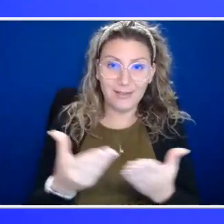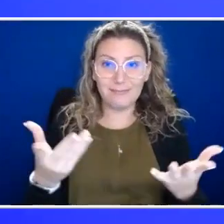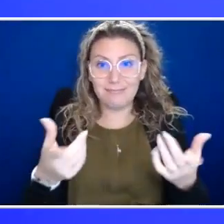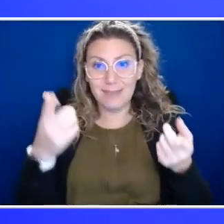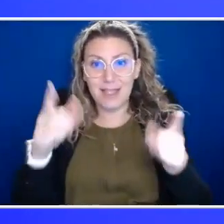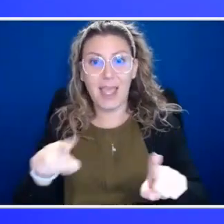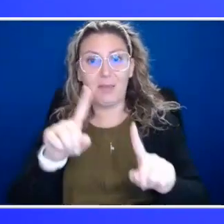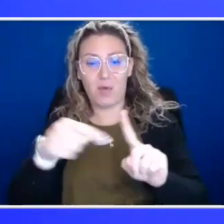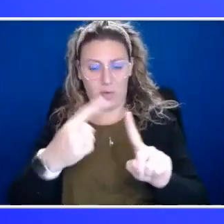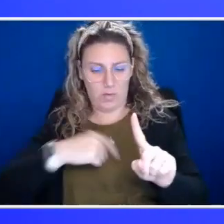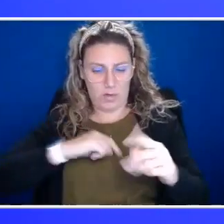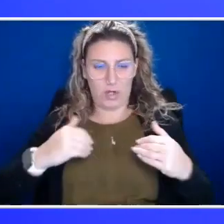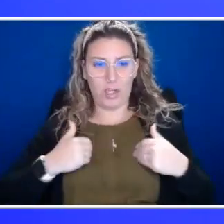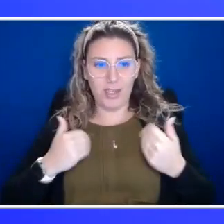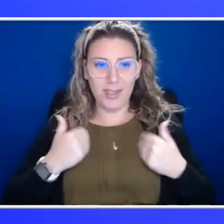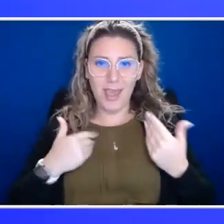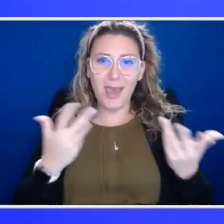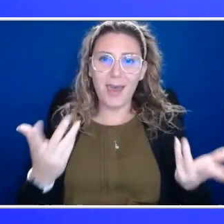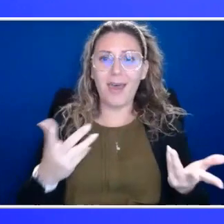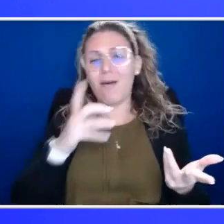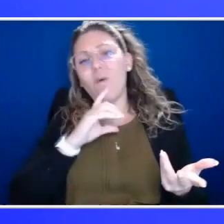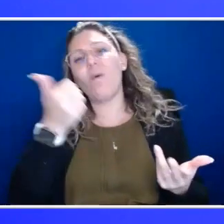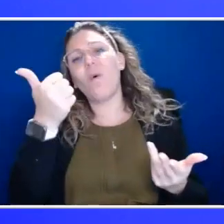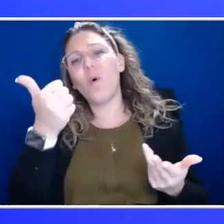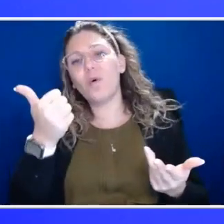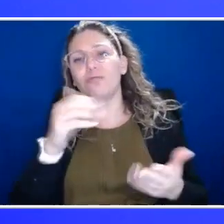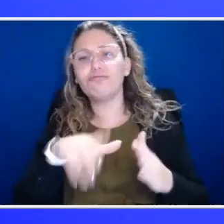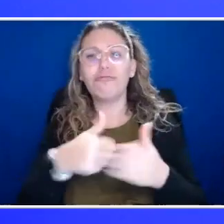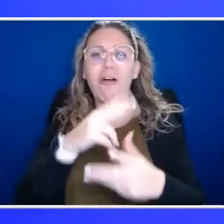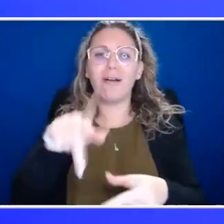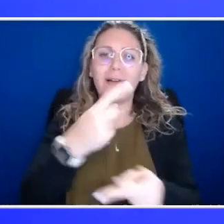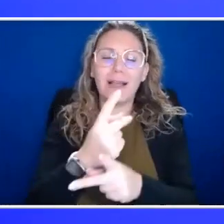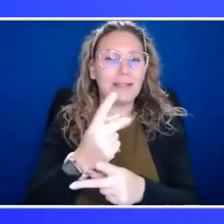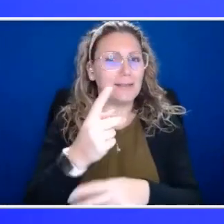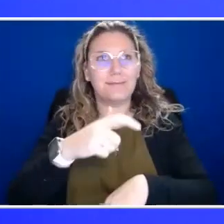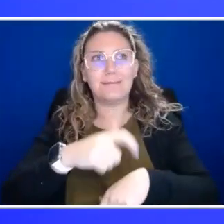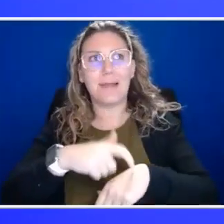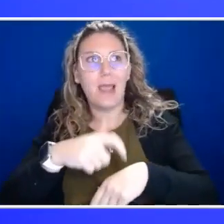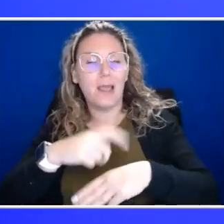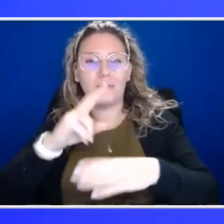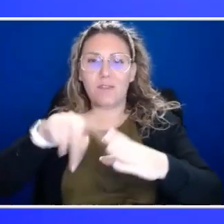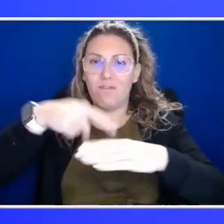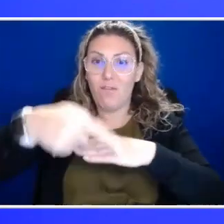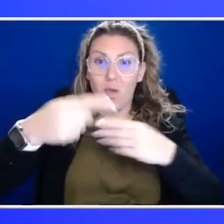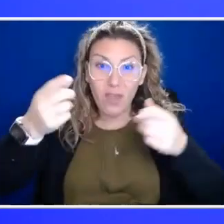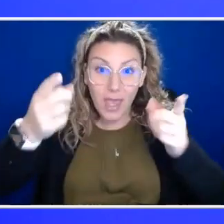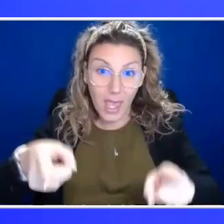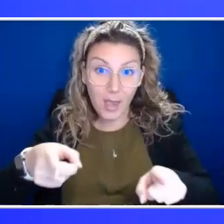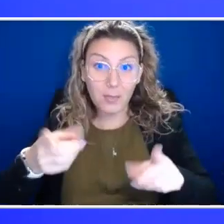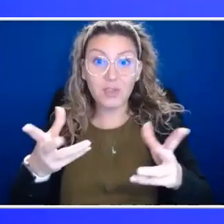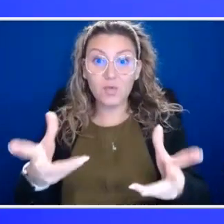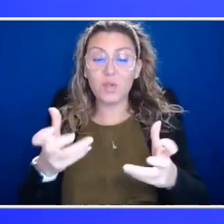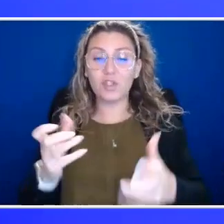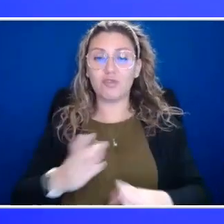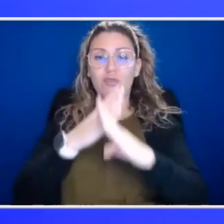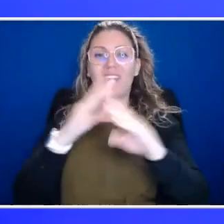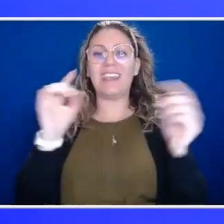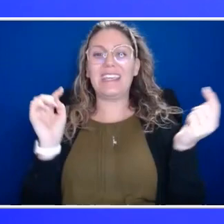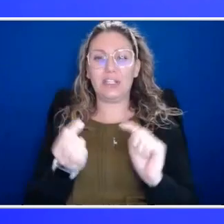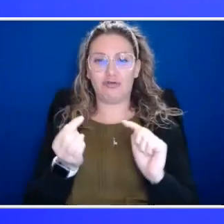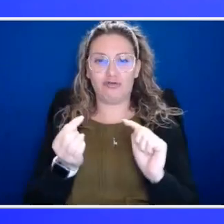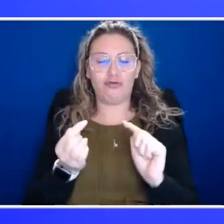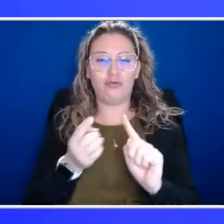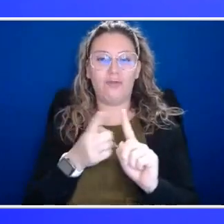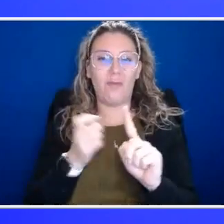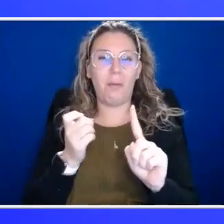young, they happen when we're older, they happen at all kinds of times. Falling happens. We want to try to prevent the injury that may result. And